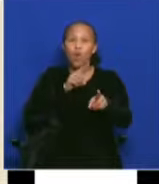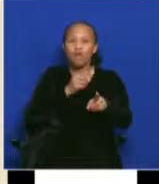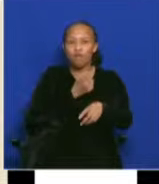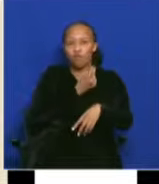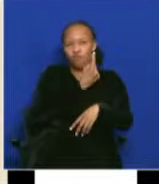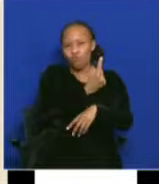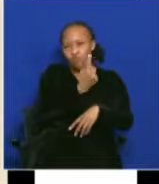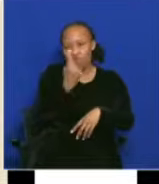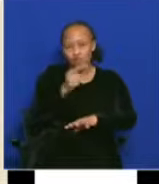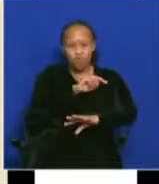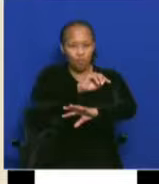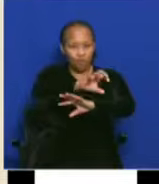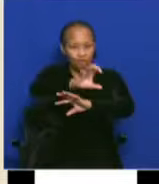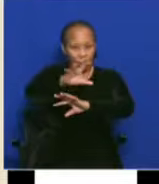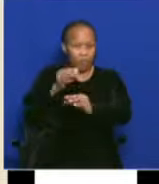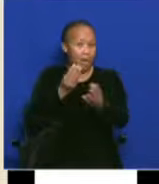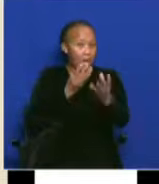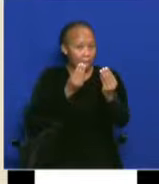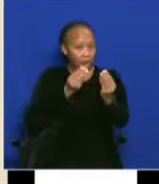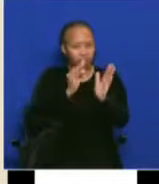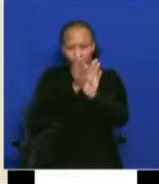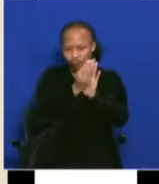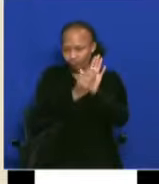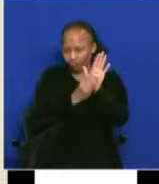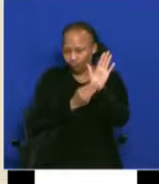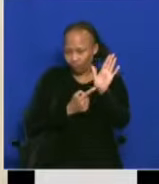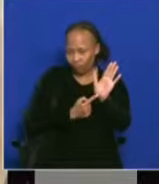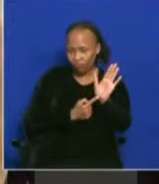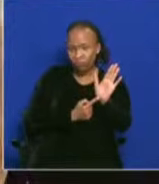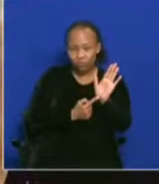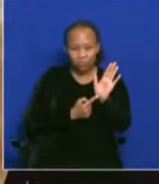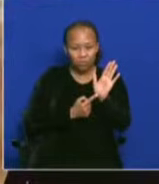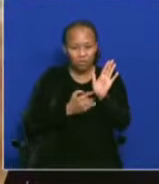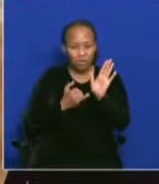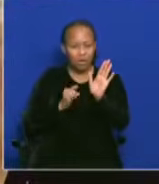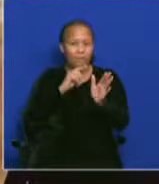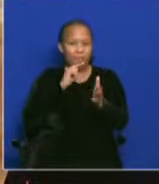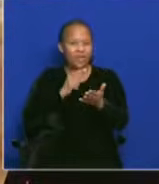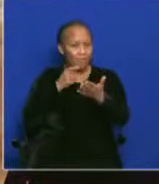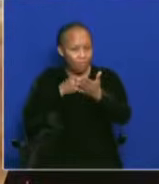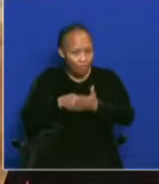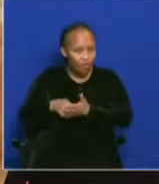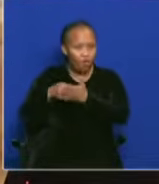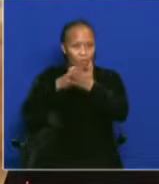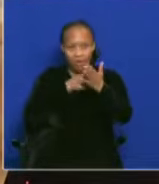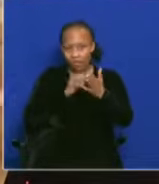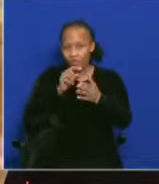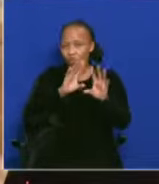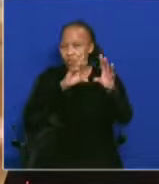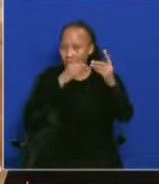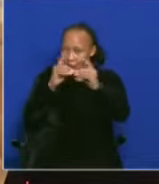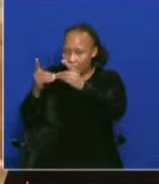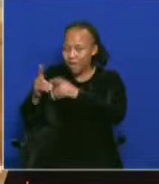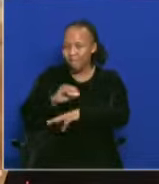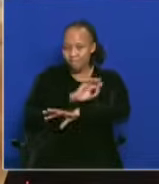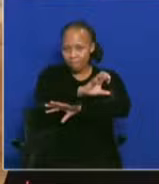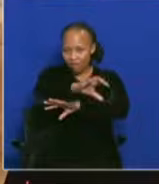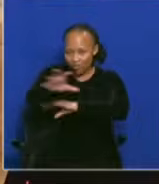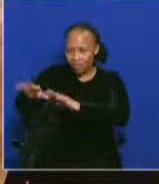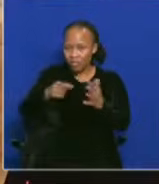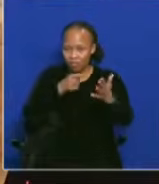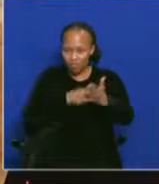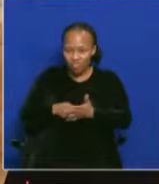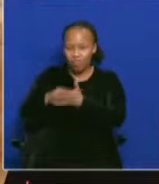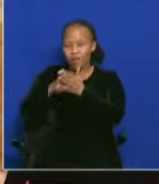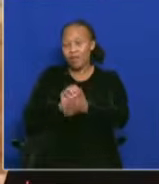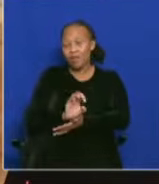of, in a like transversal contract, there will be a procurement across departments, across provinces. This is the numbers of disposable